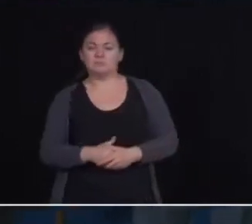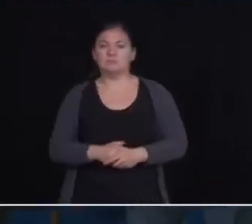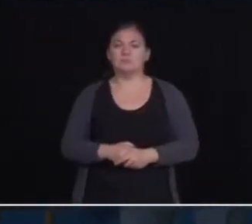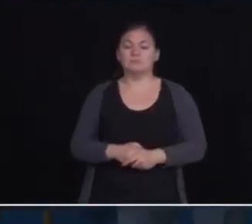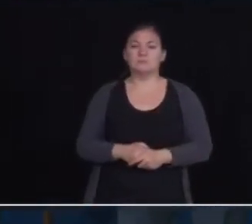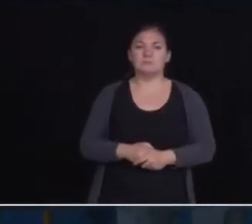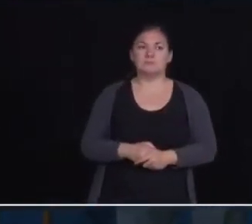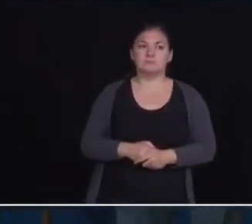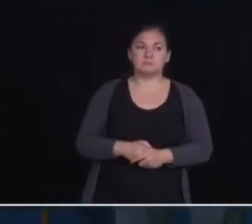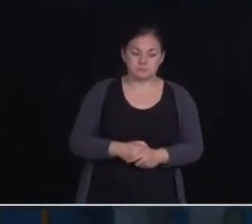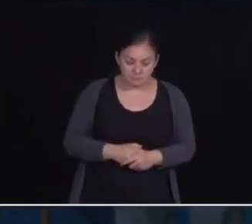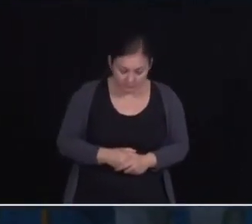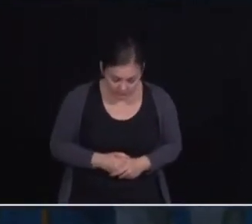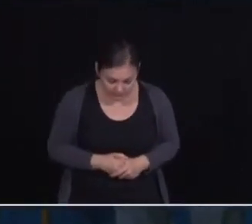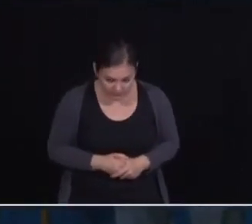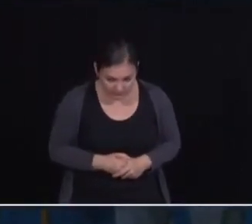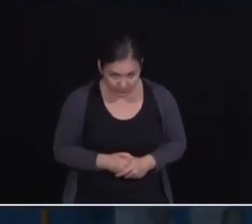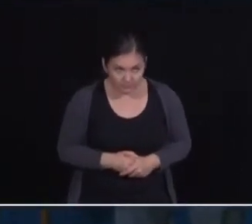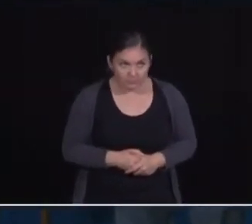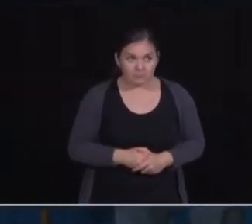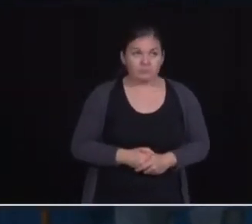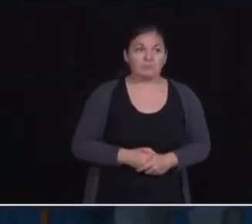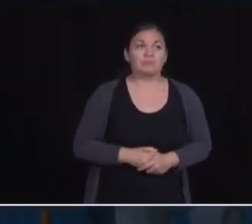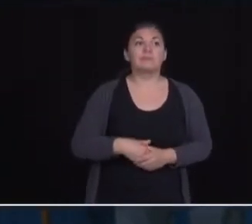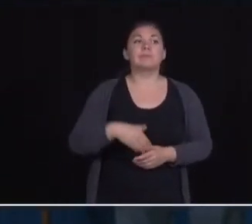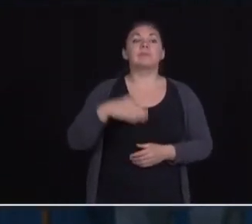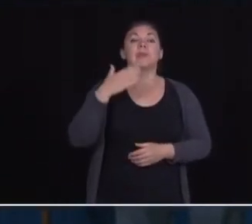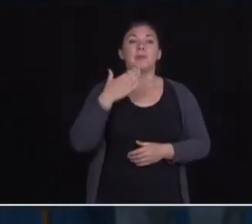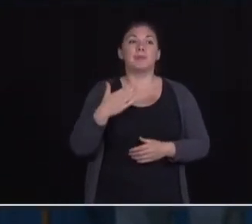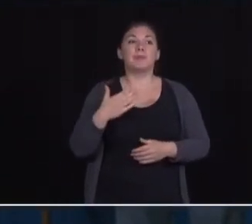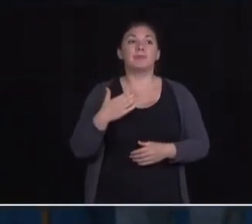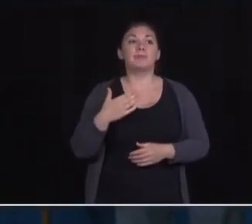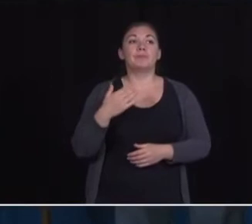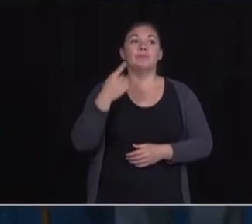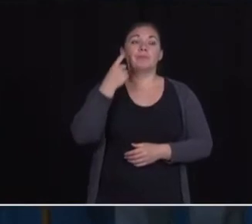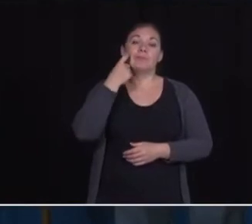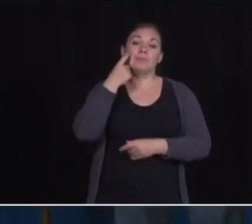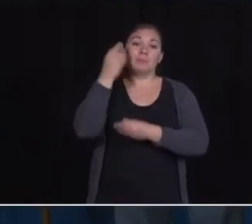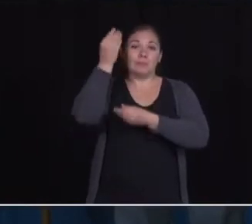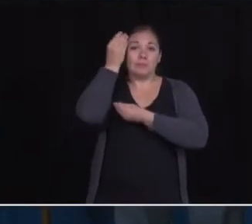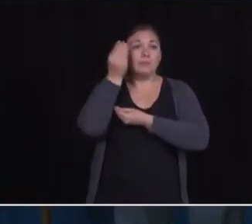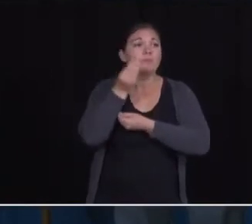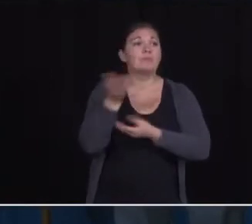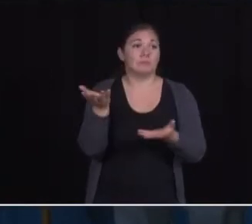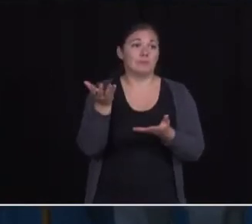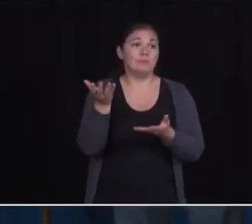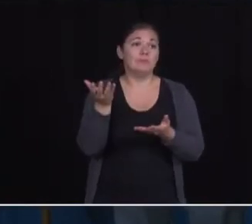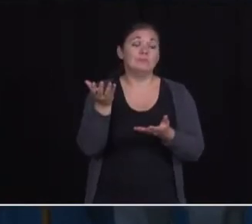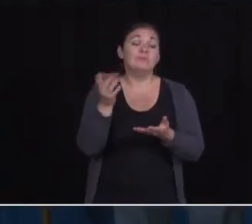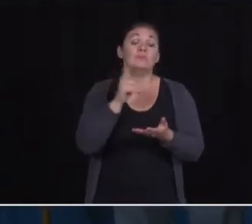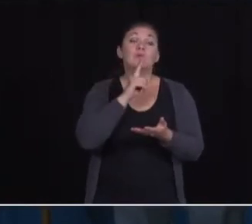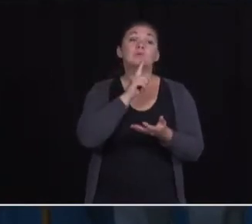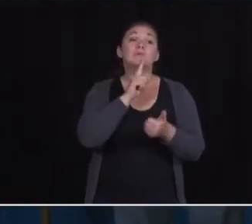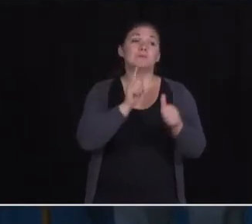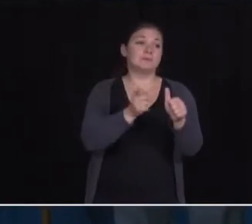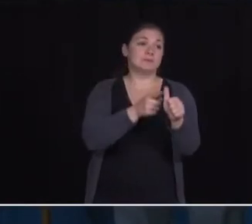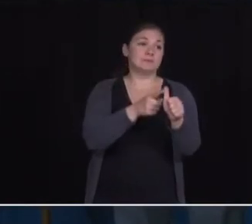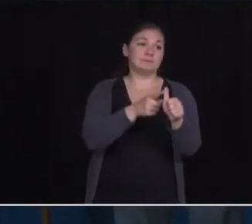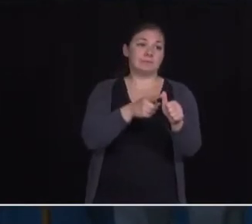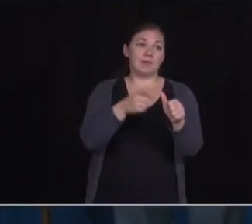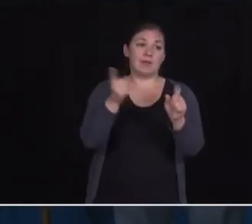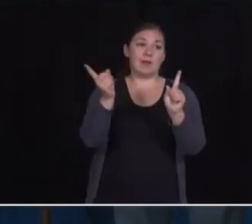Thanks. As we mentioned earlier on in the technical briefing, the first threshold that starts to limit access to care happens within 30 days under any